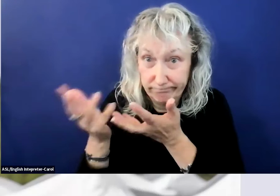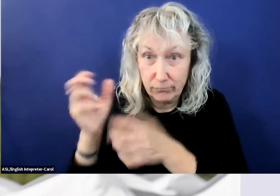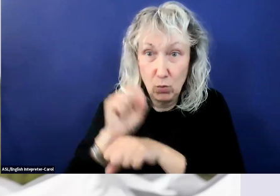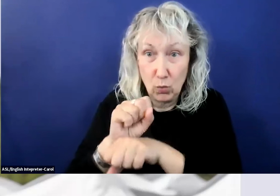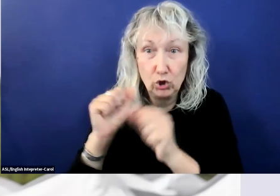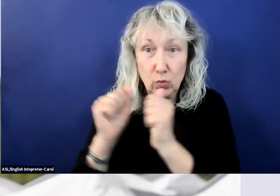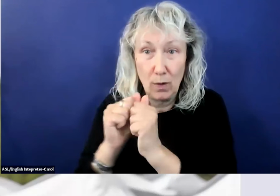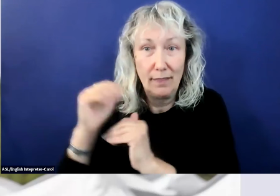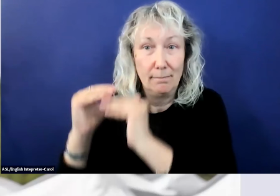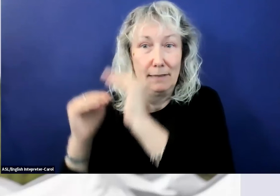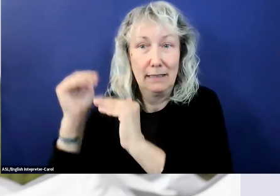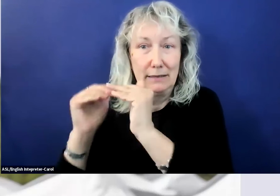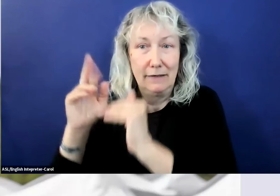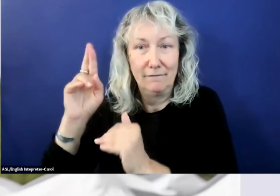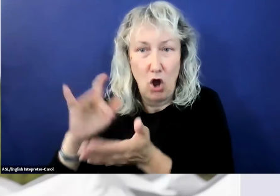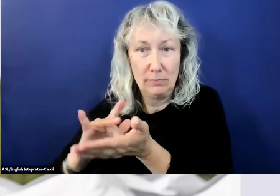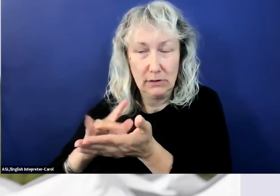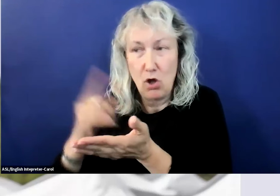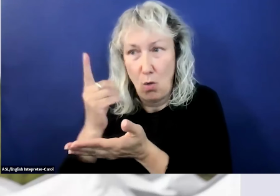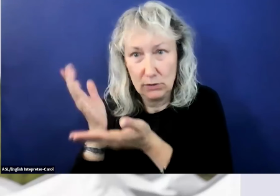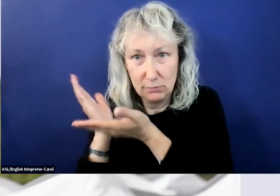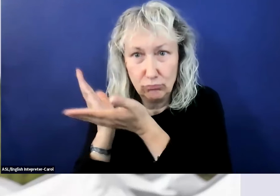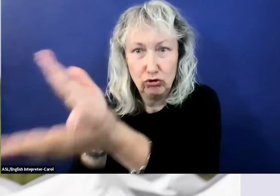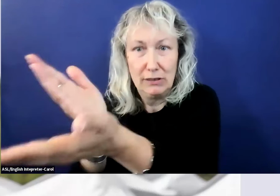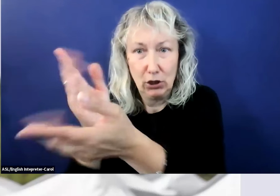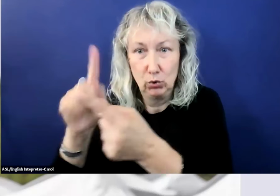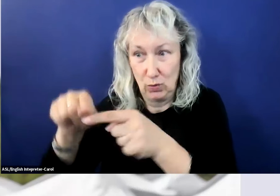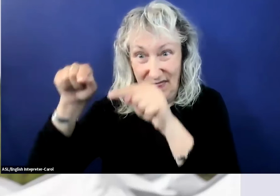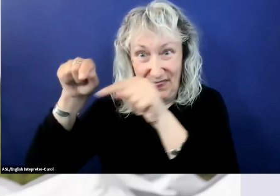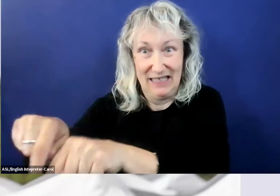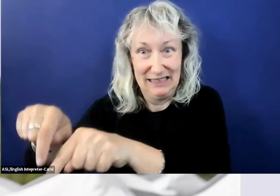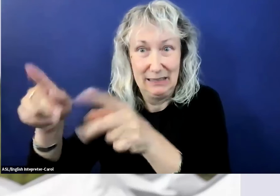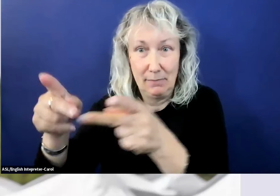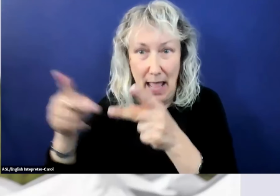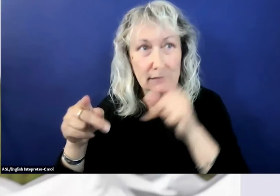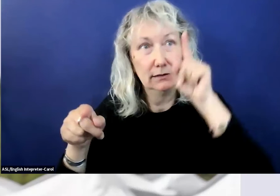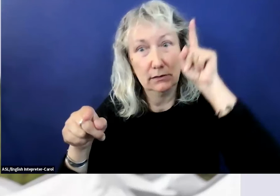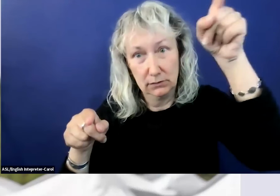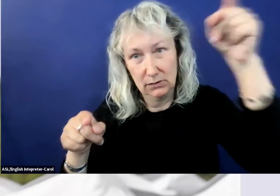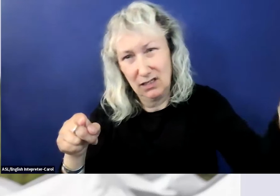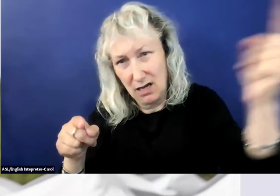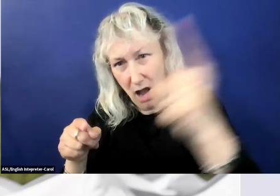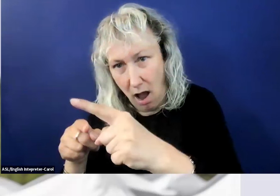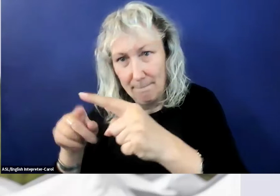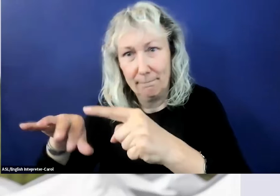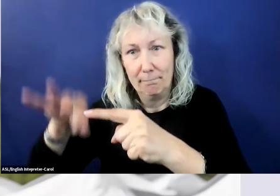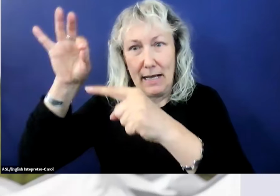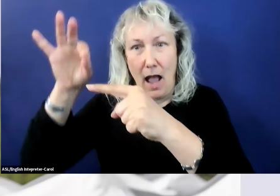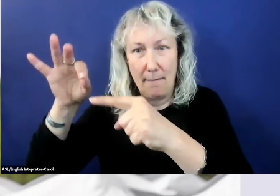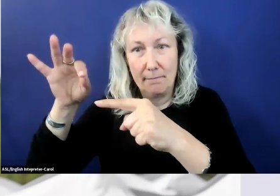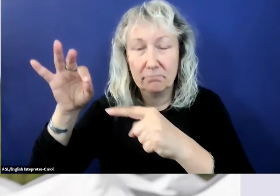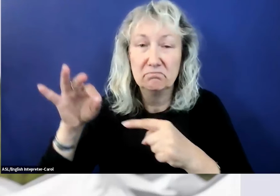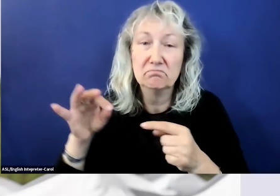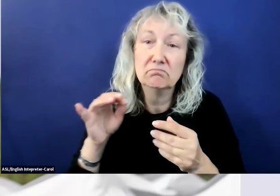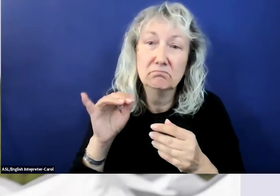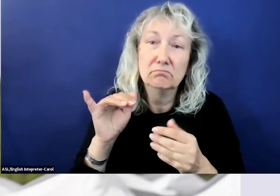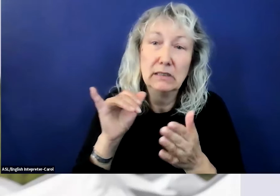have their medications always delivered to that pharmacy for them to pick it up. So I know this is